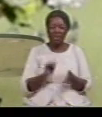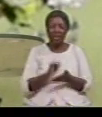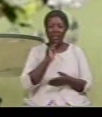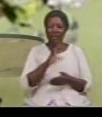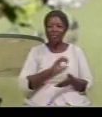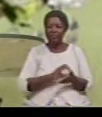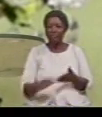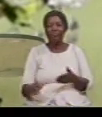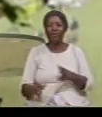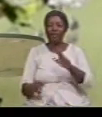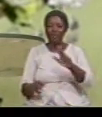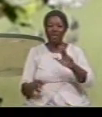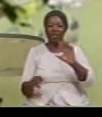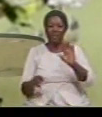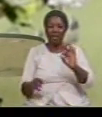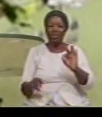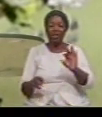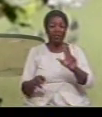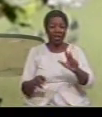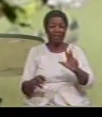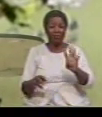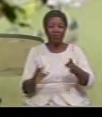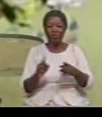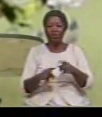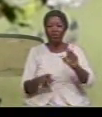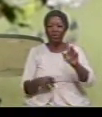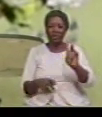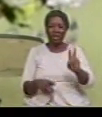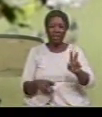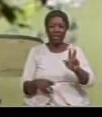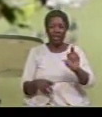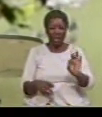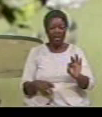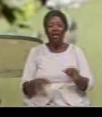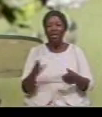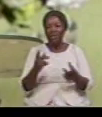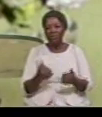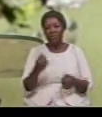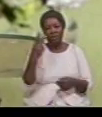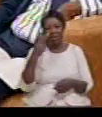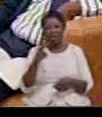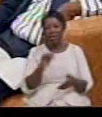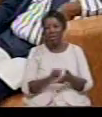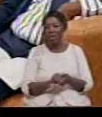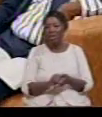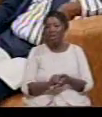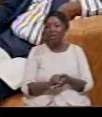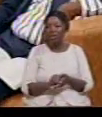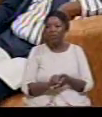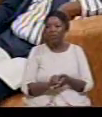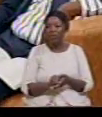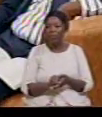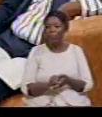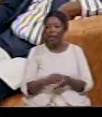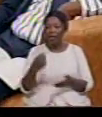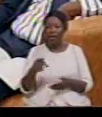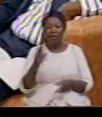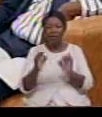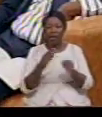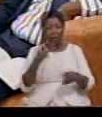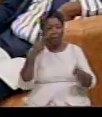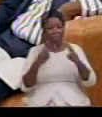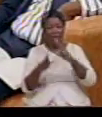7, white reddish sore. In verse 42 to verse 44, if the priests were this